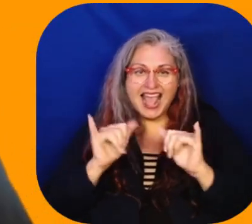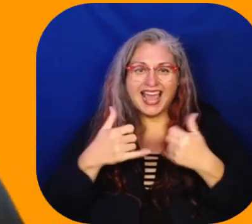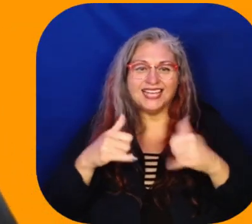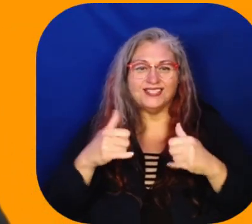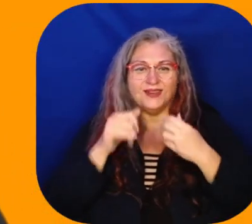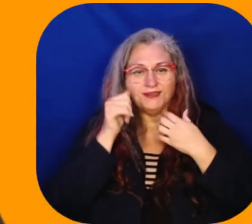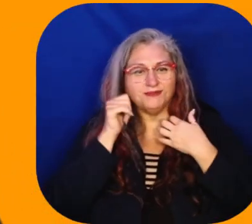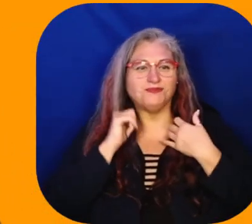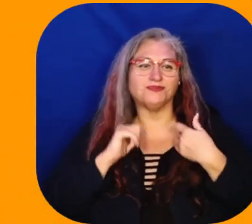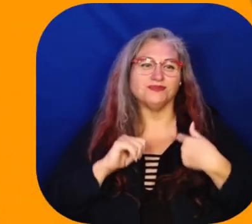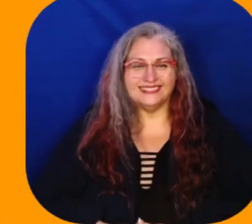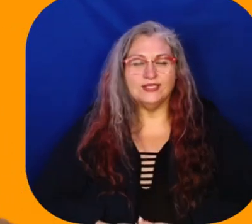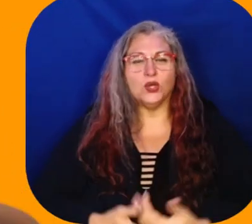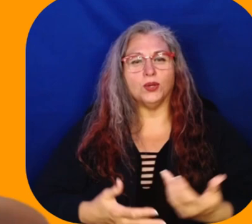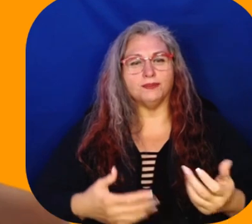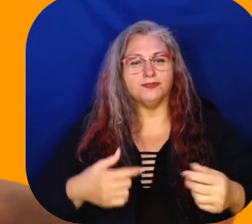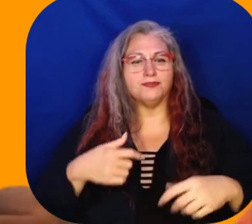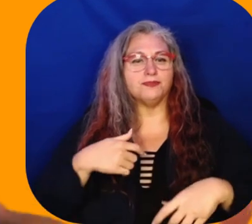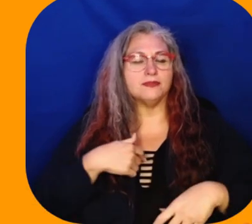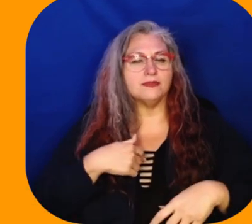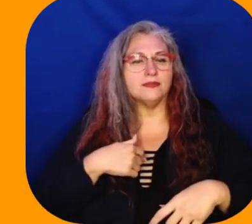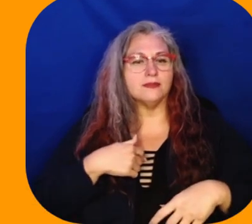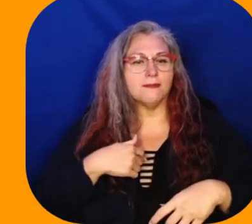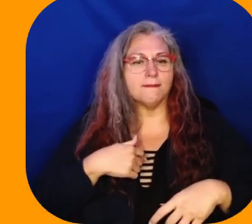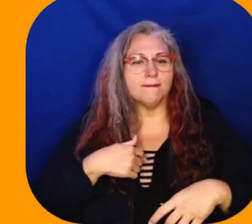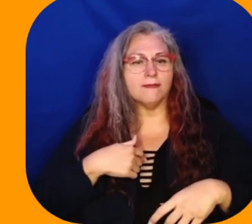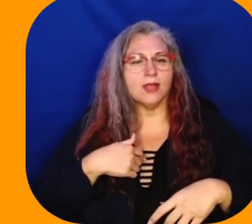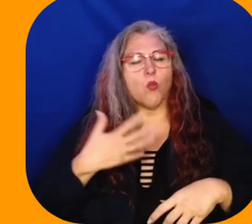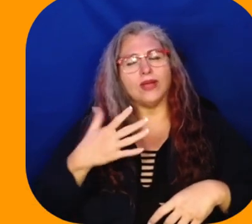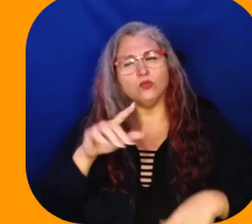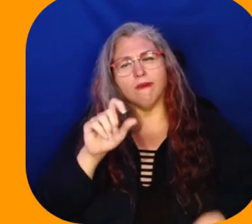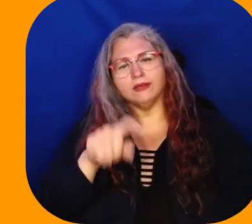I wanted to ask about